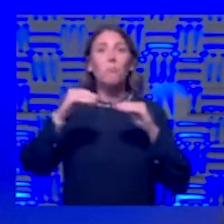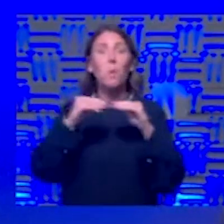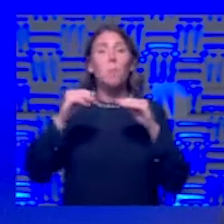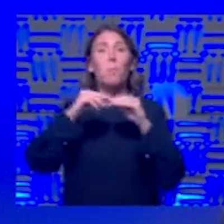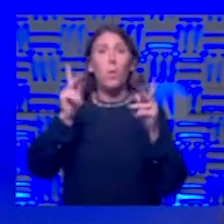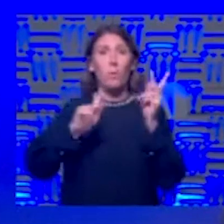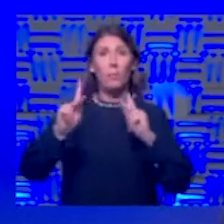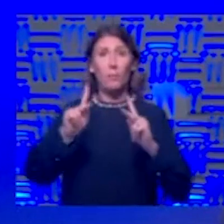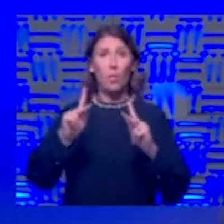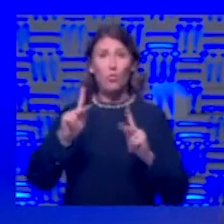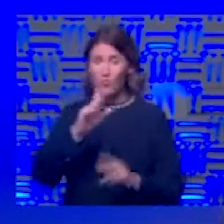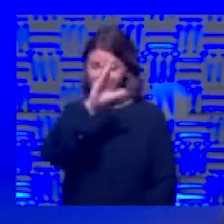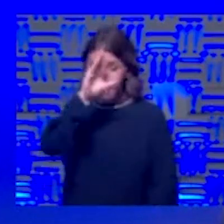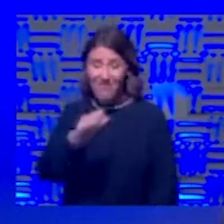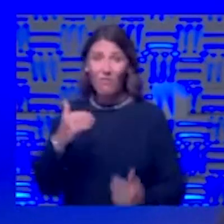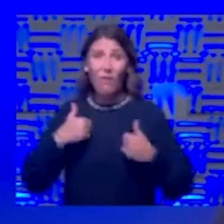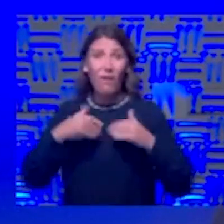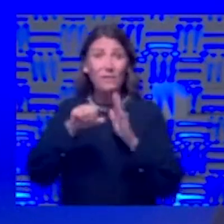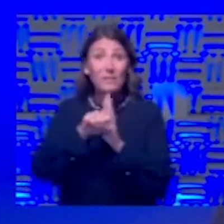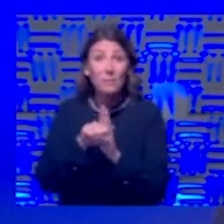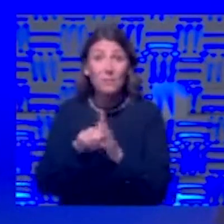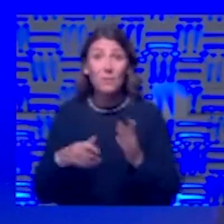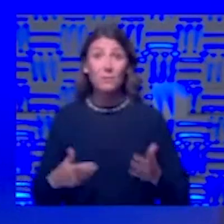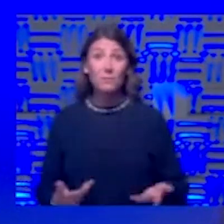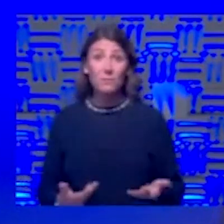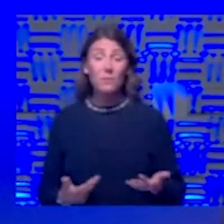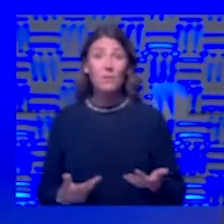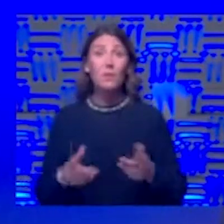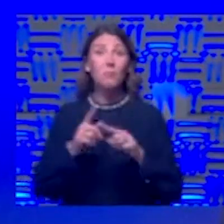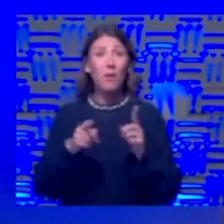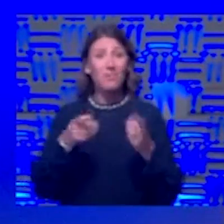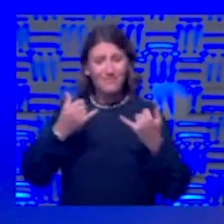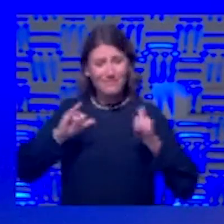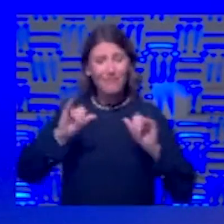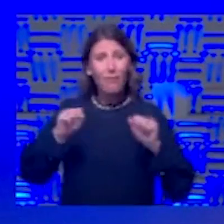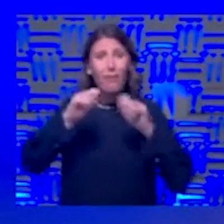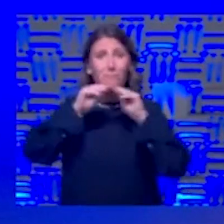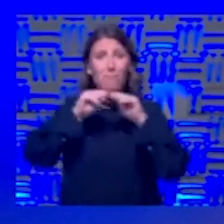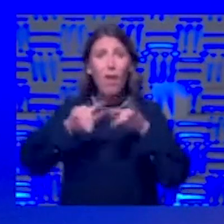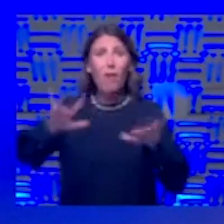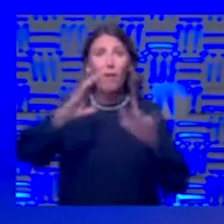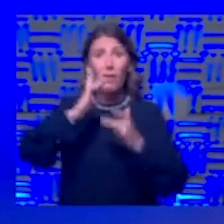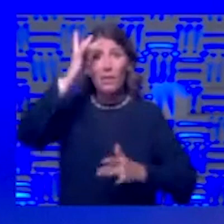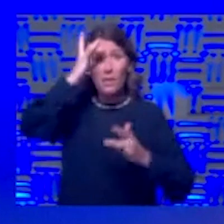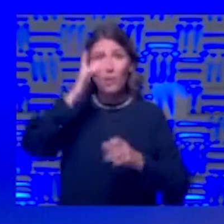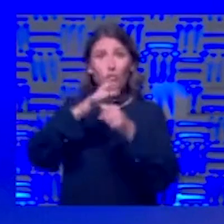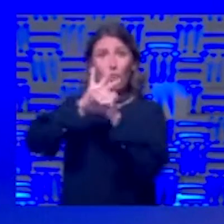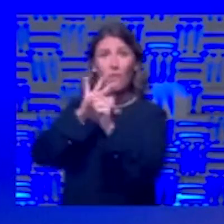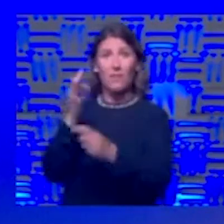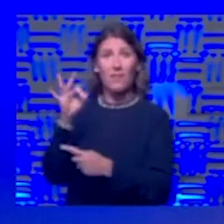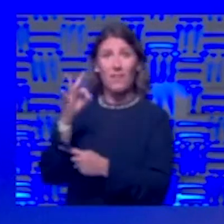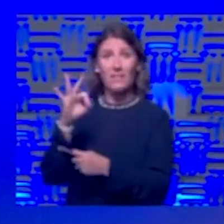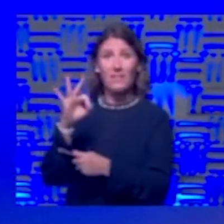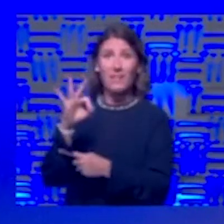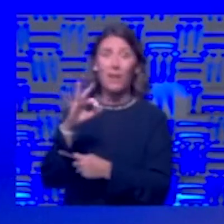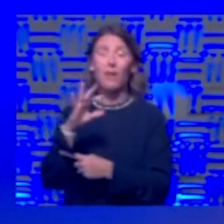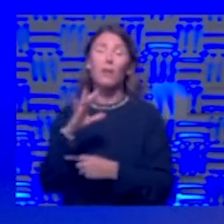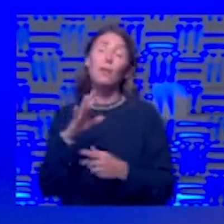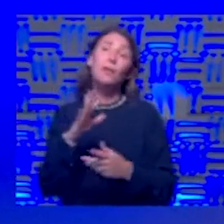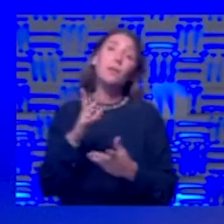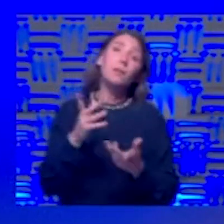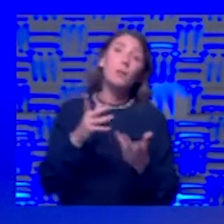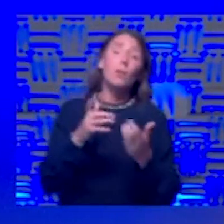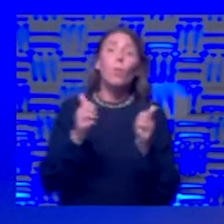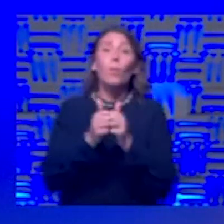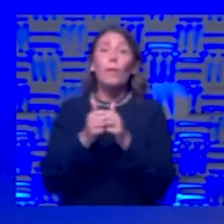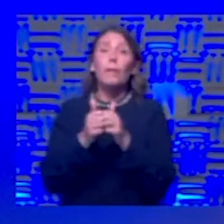people who don't ever have symptoms. But they can still spread the disease. So as far as, politicizing it, we've always tried to really